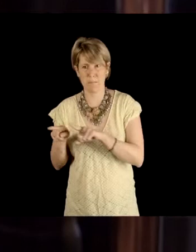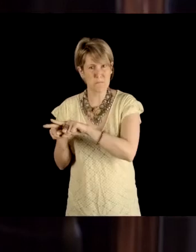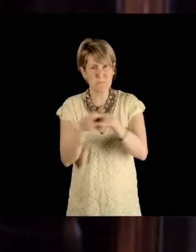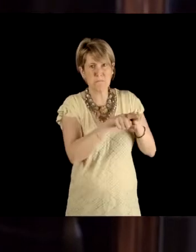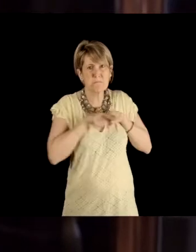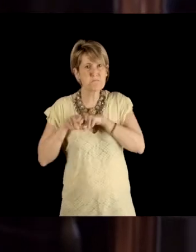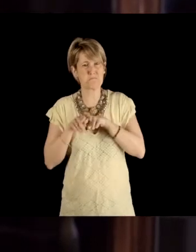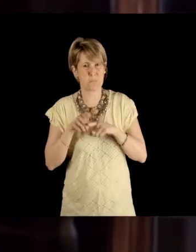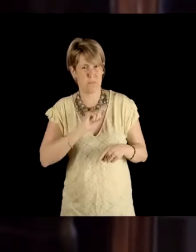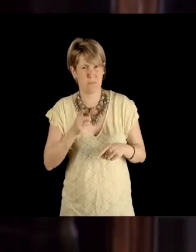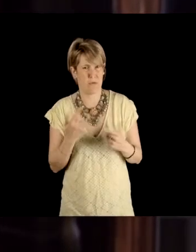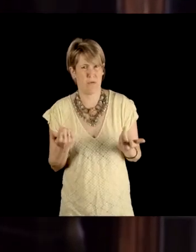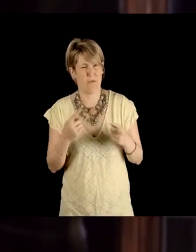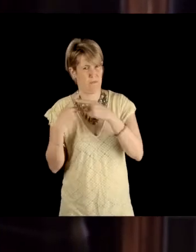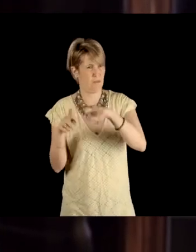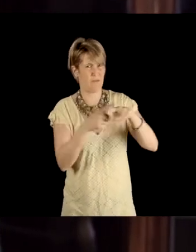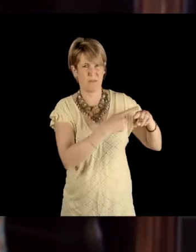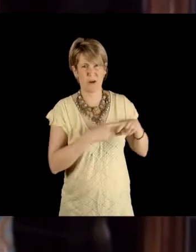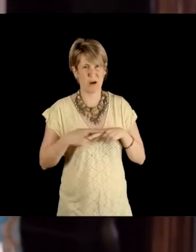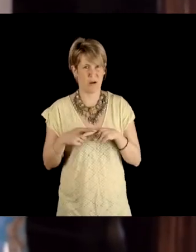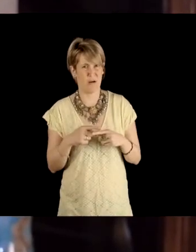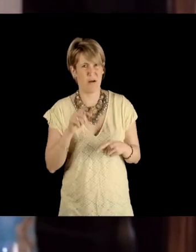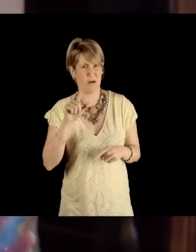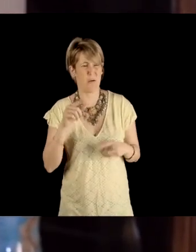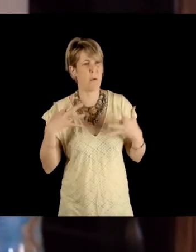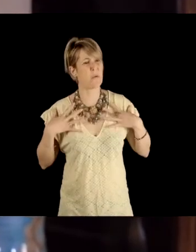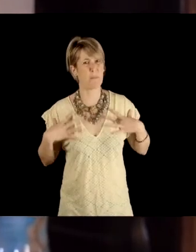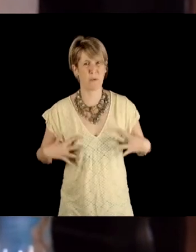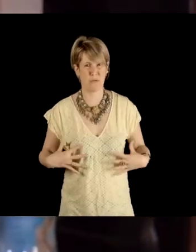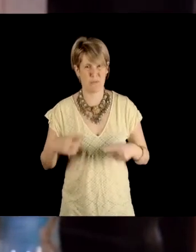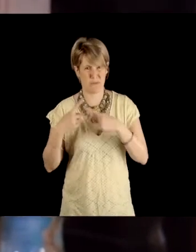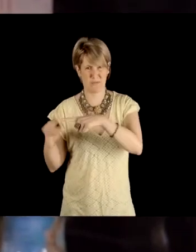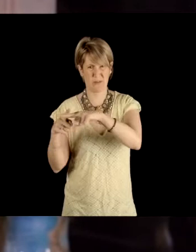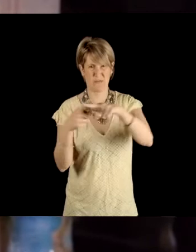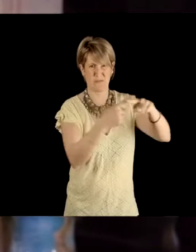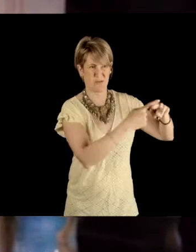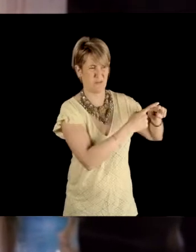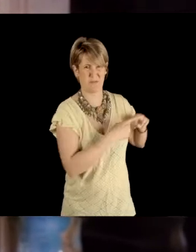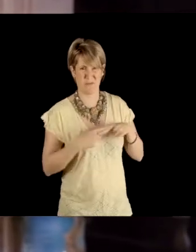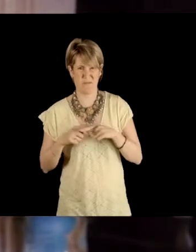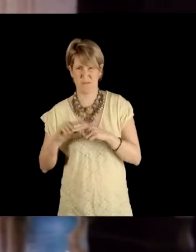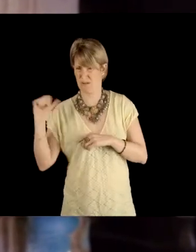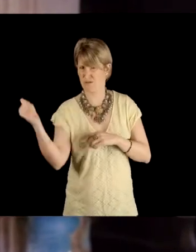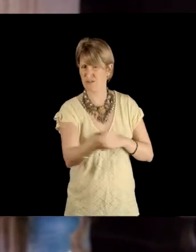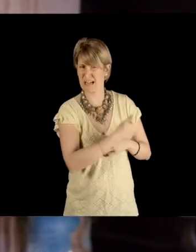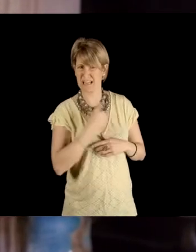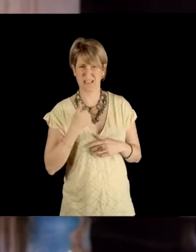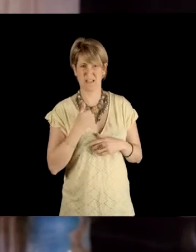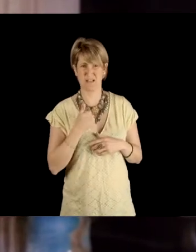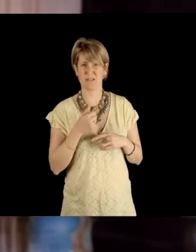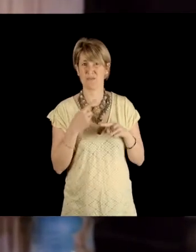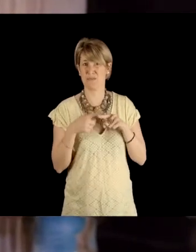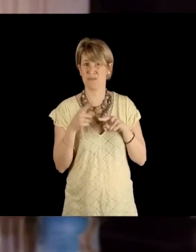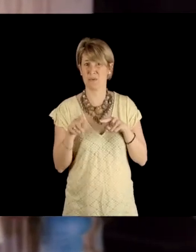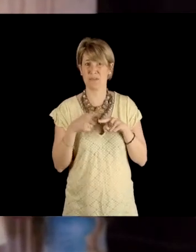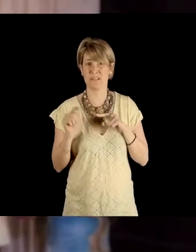The door is locked, so he is trying to climb it to the first floor of his beloved. He thinks what